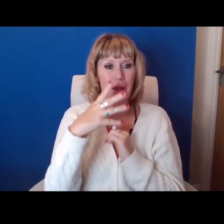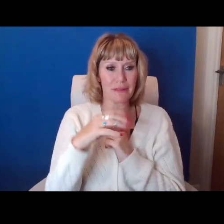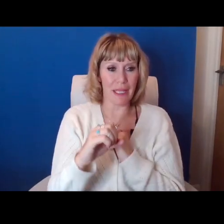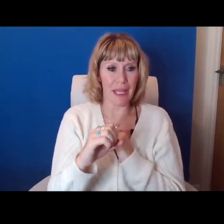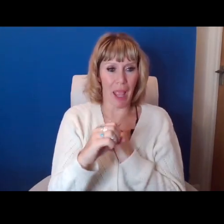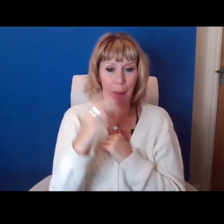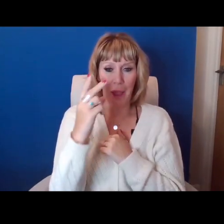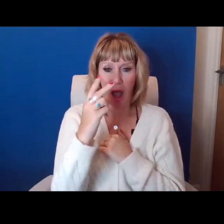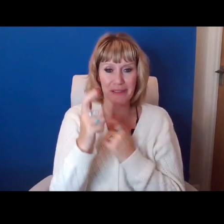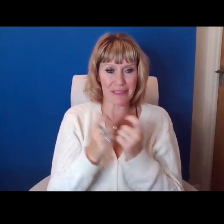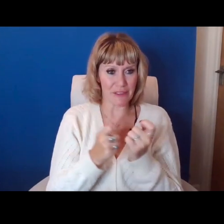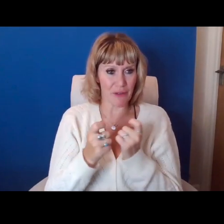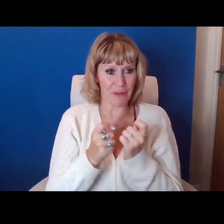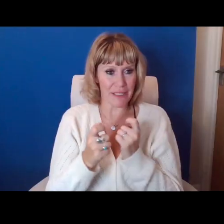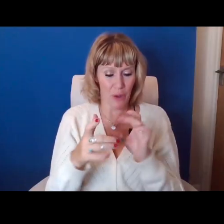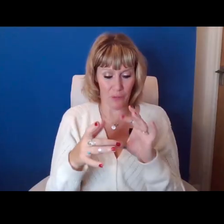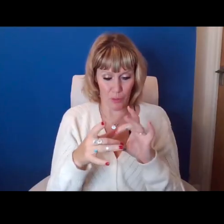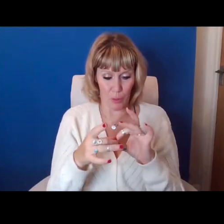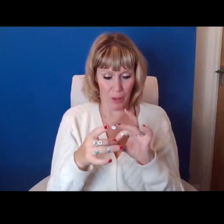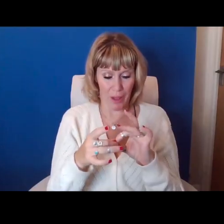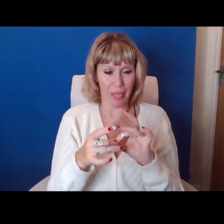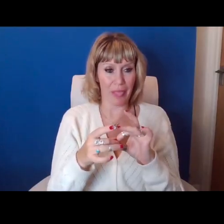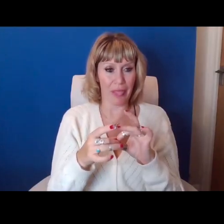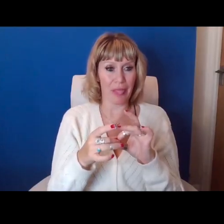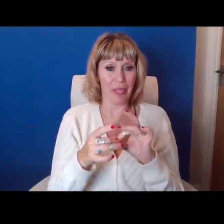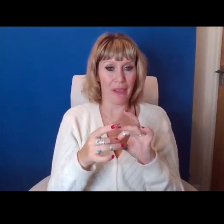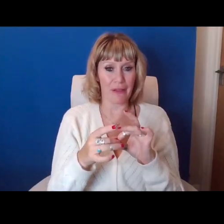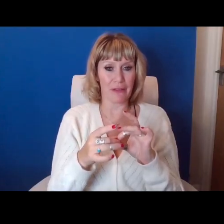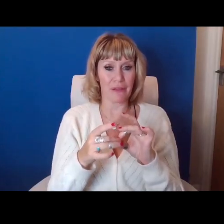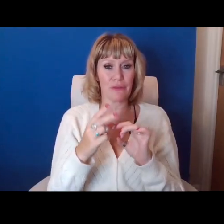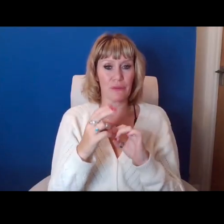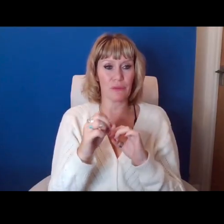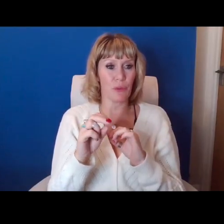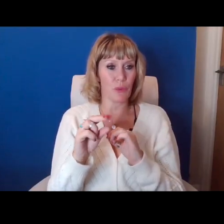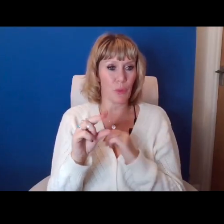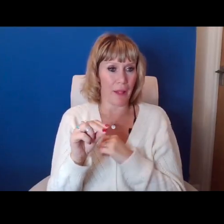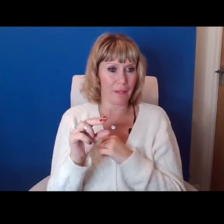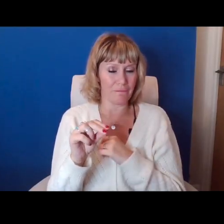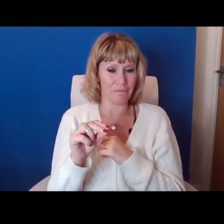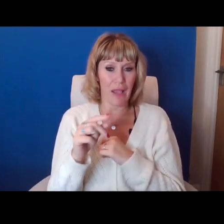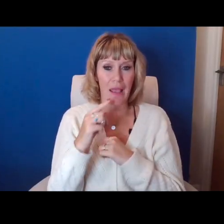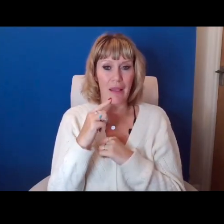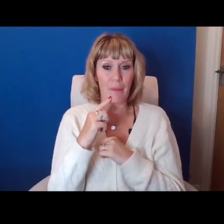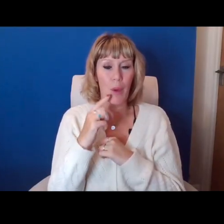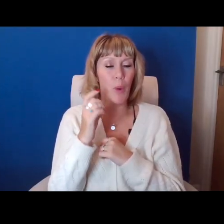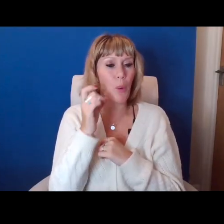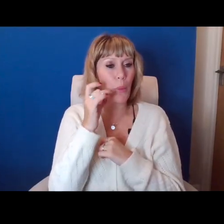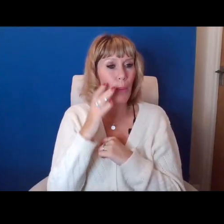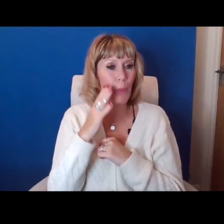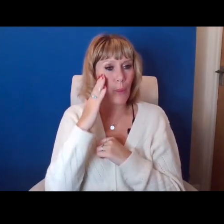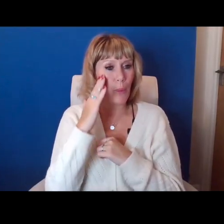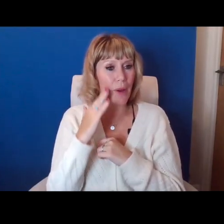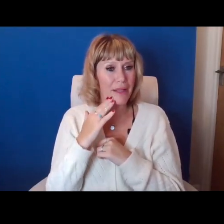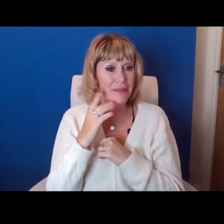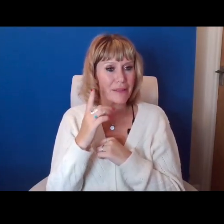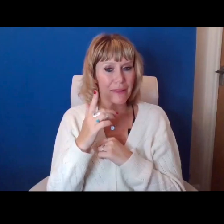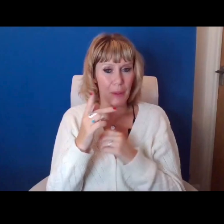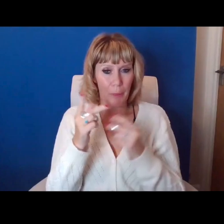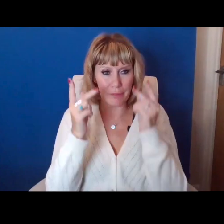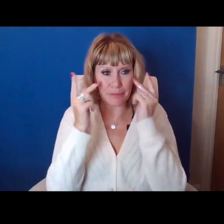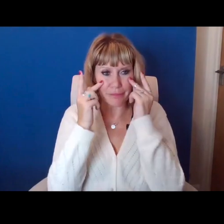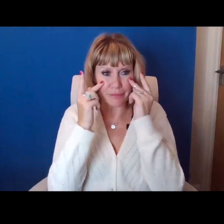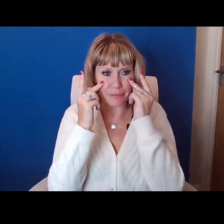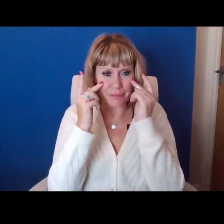Together 2012. I'm a white woman with pale olive skin and green eyes behind black plastic